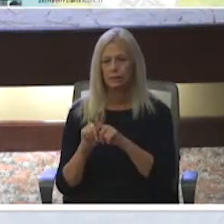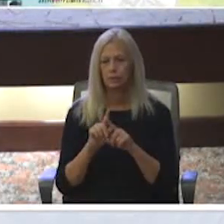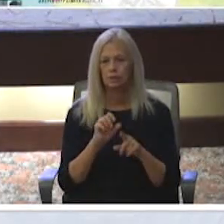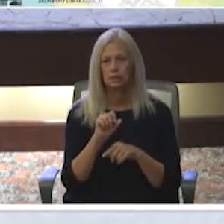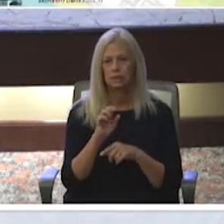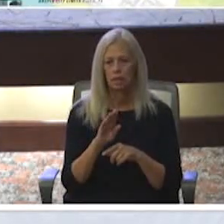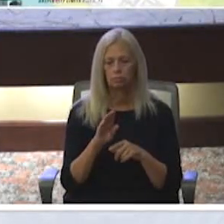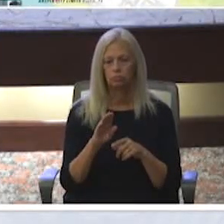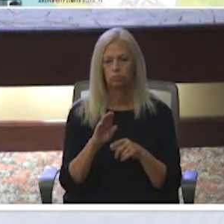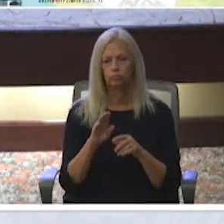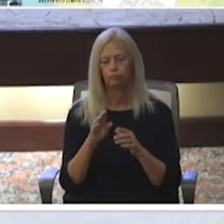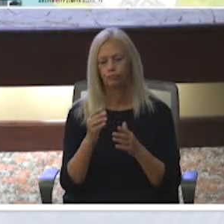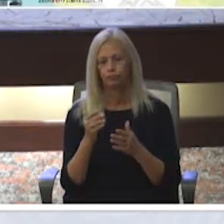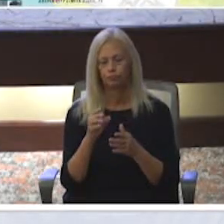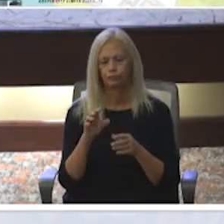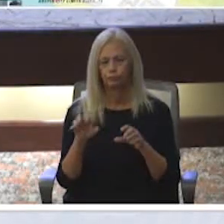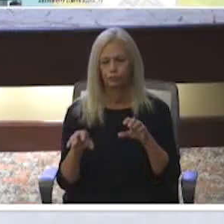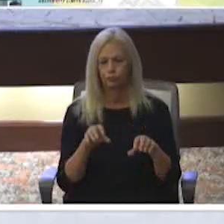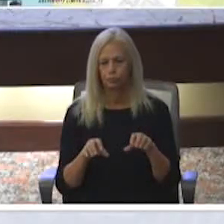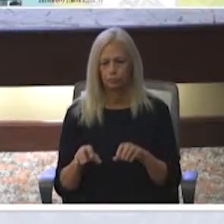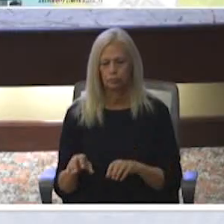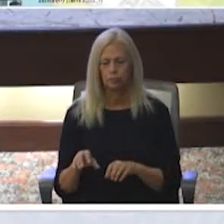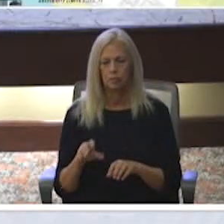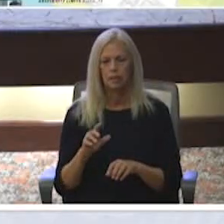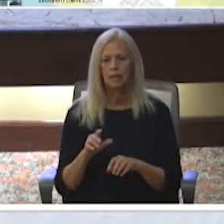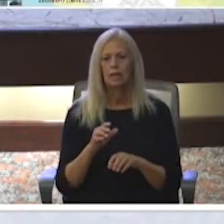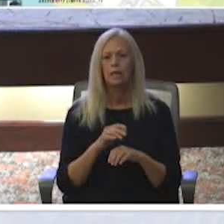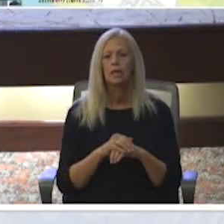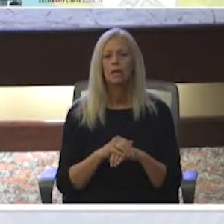downtown, and it laid out precedent